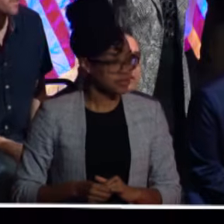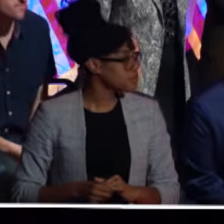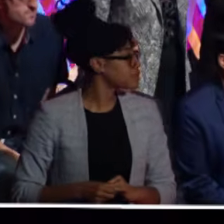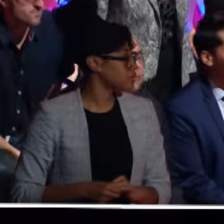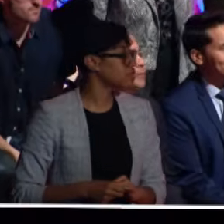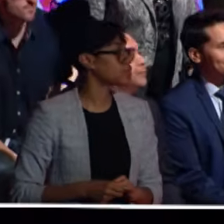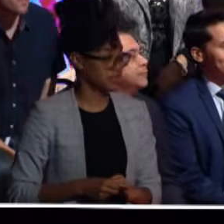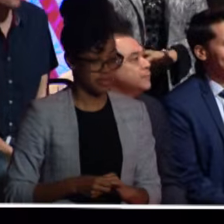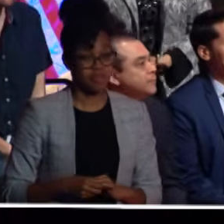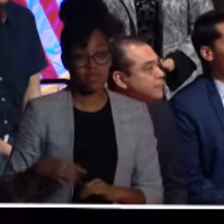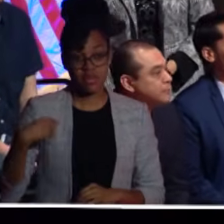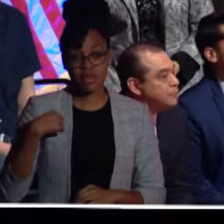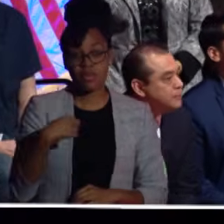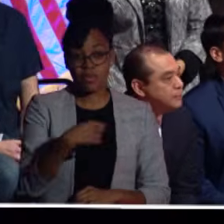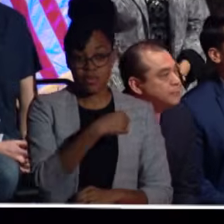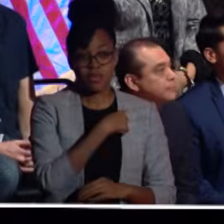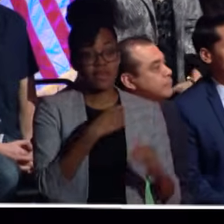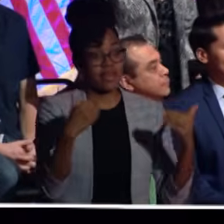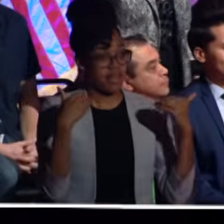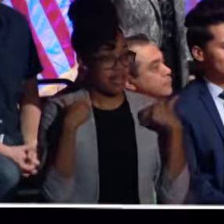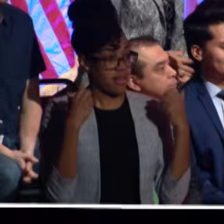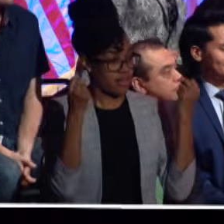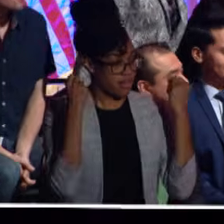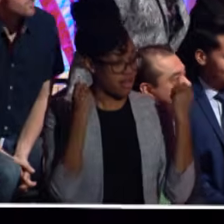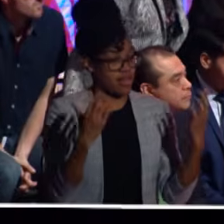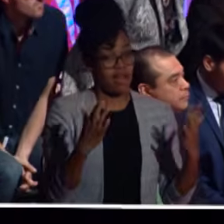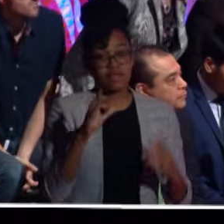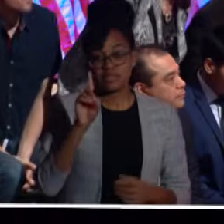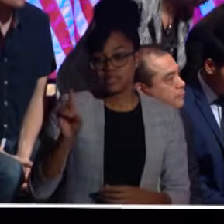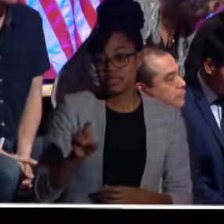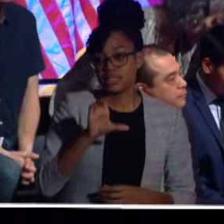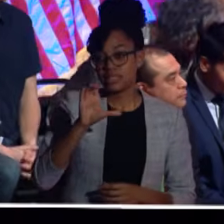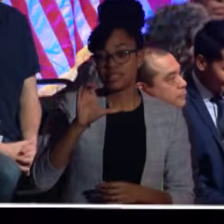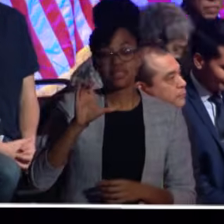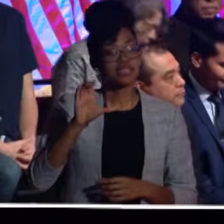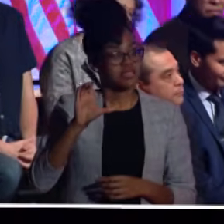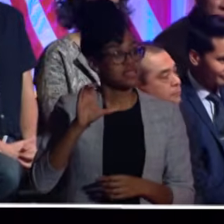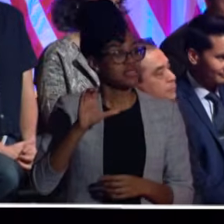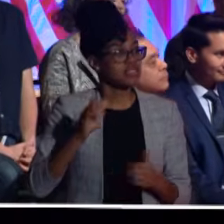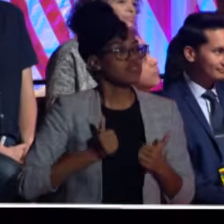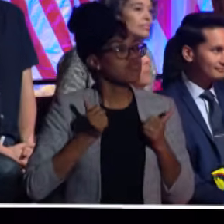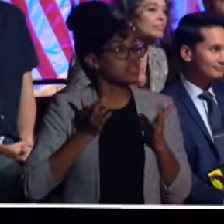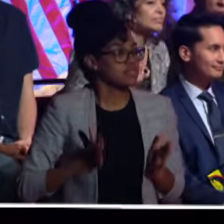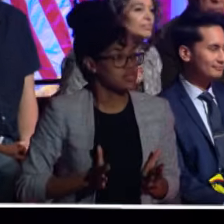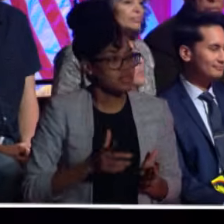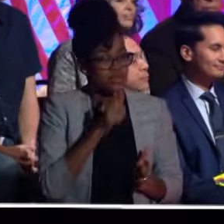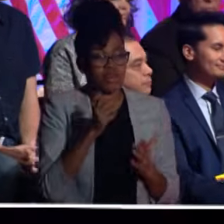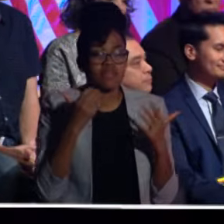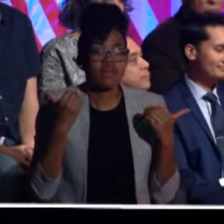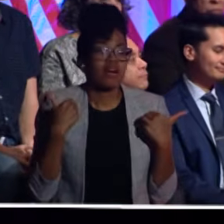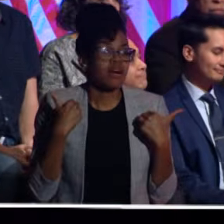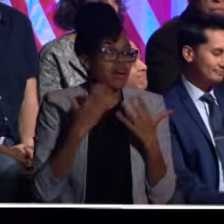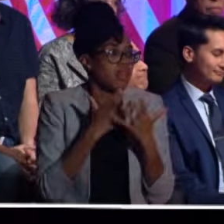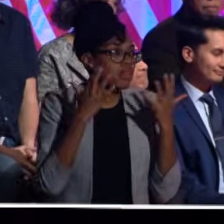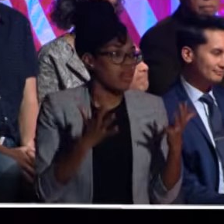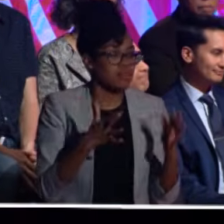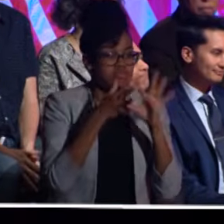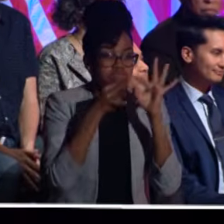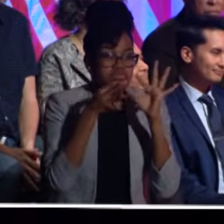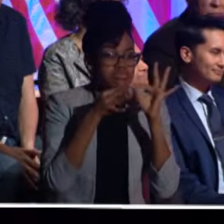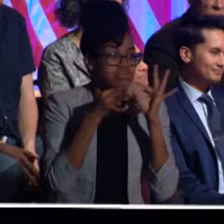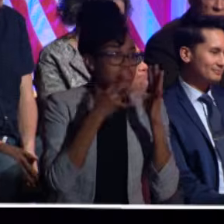So we have a lot of DC residents who have a lot to say, and we're